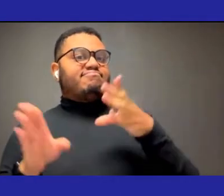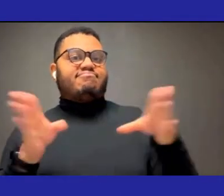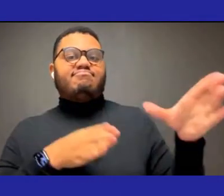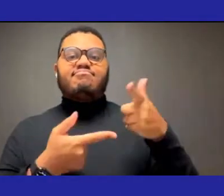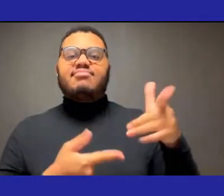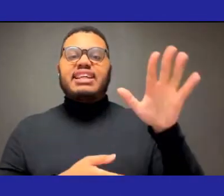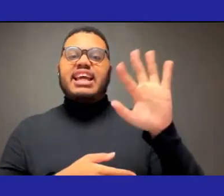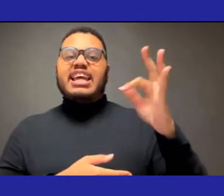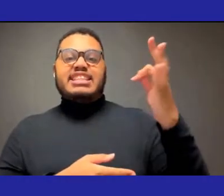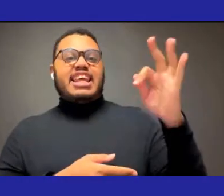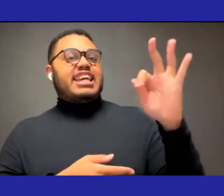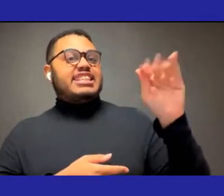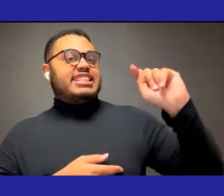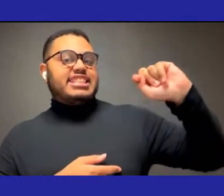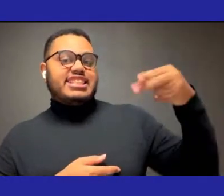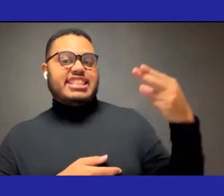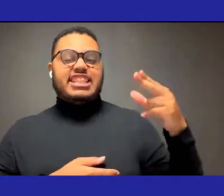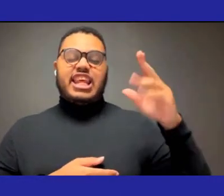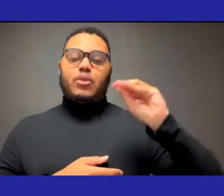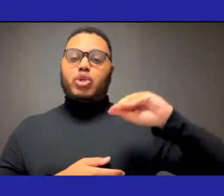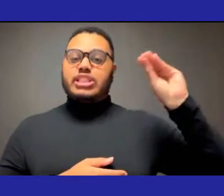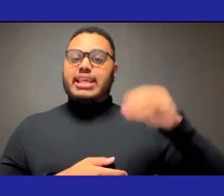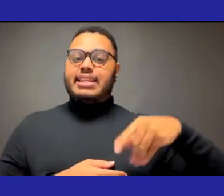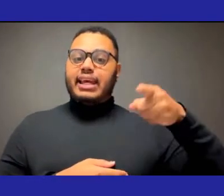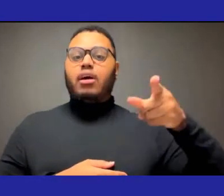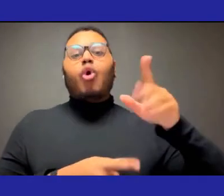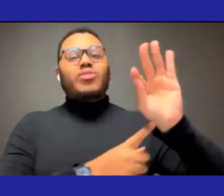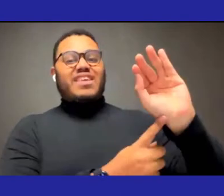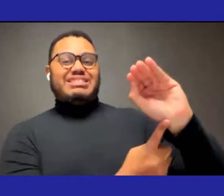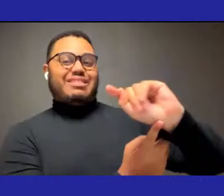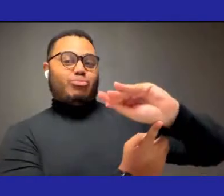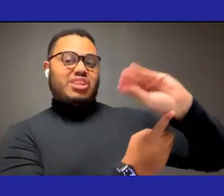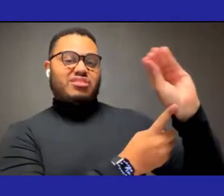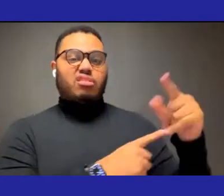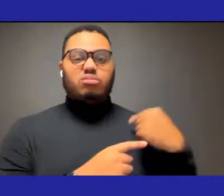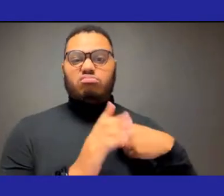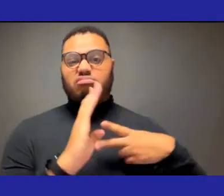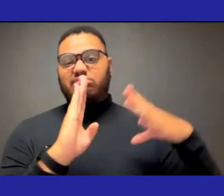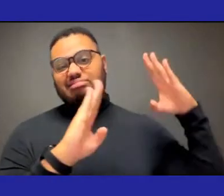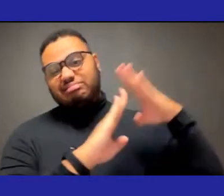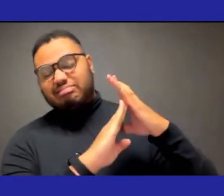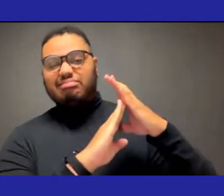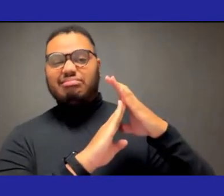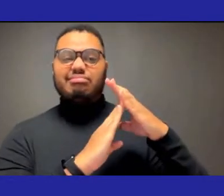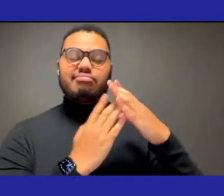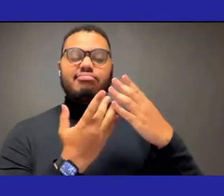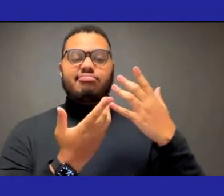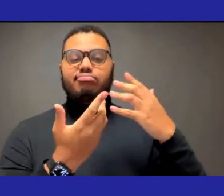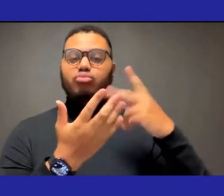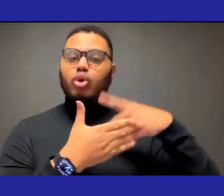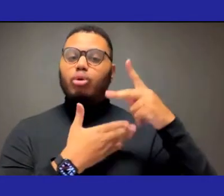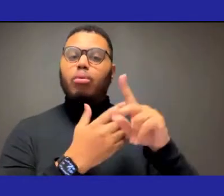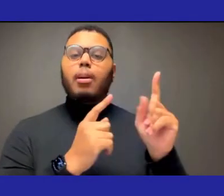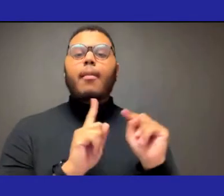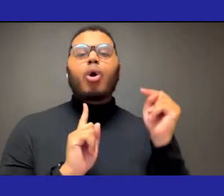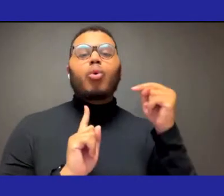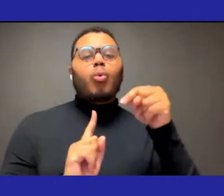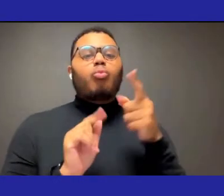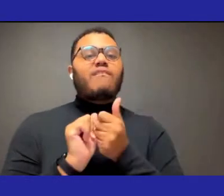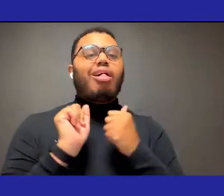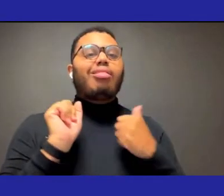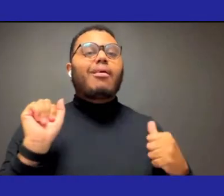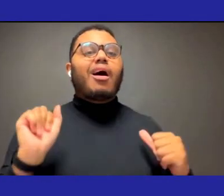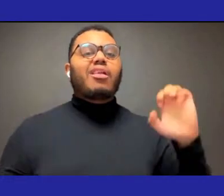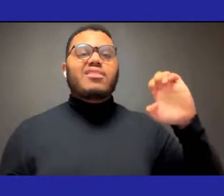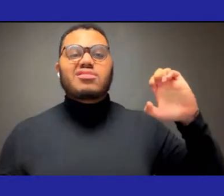That means we're the top 2 ranking plans in the state of Medicaid, but we're falling behind in the essential plan. As I mentioned, this